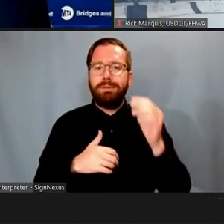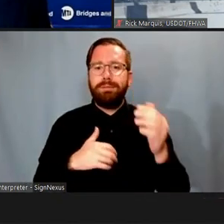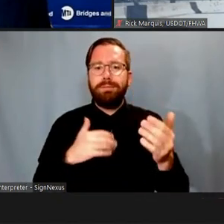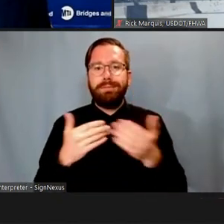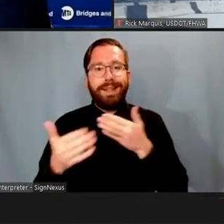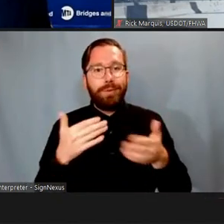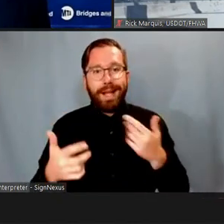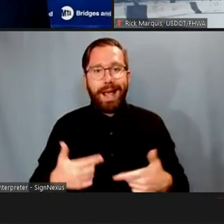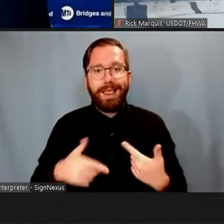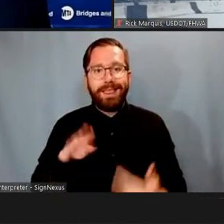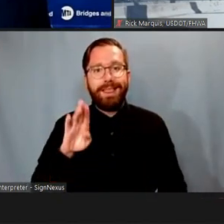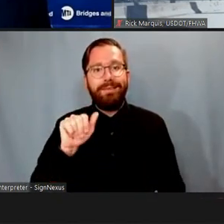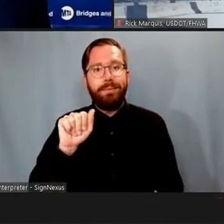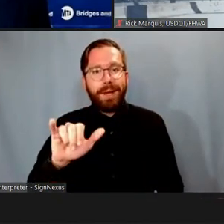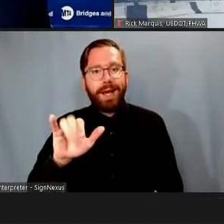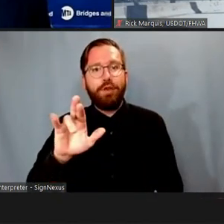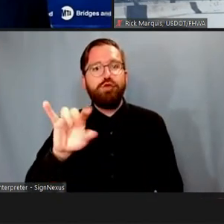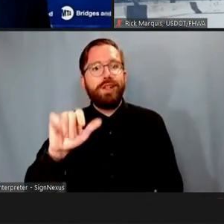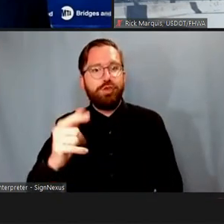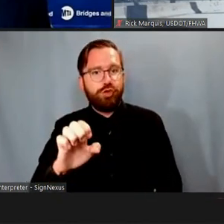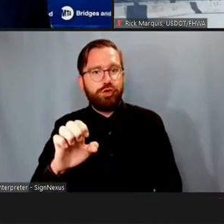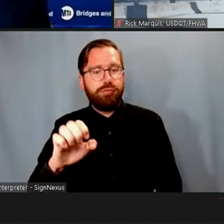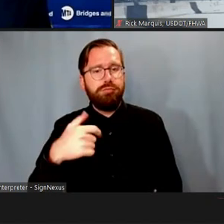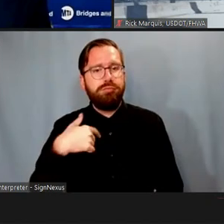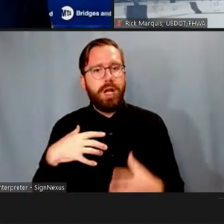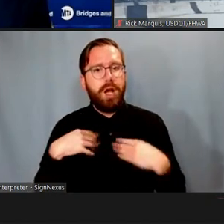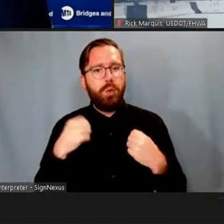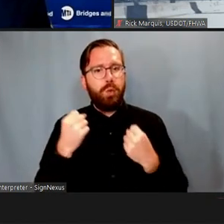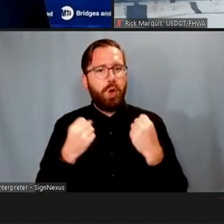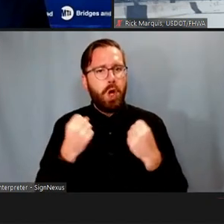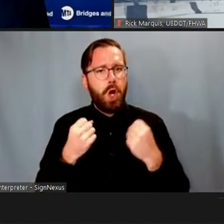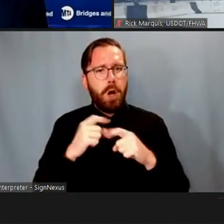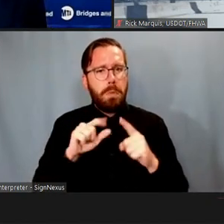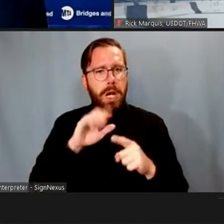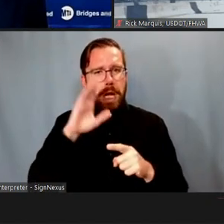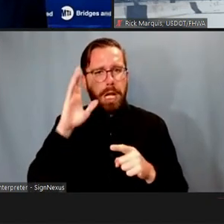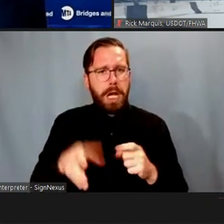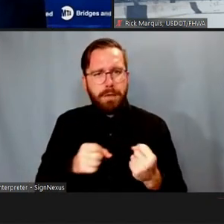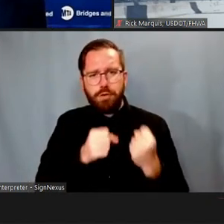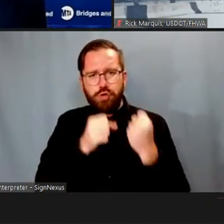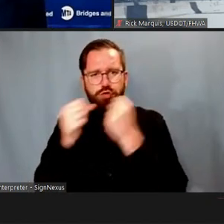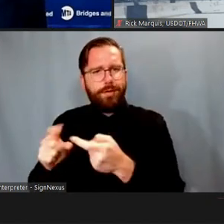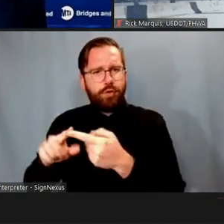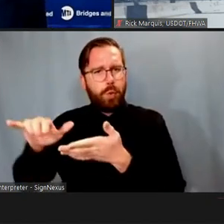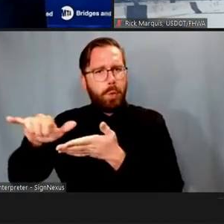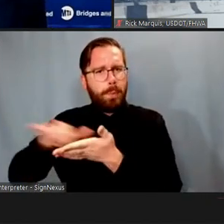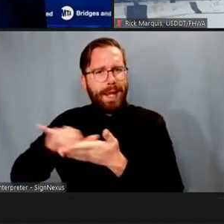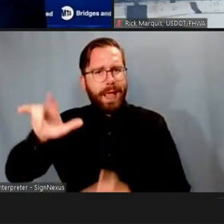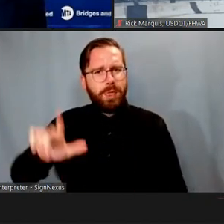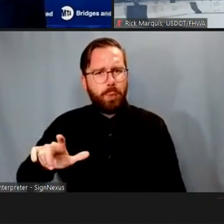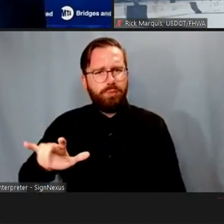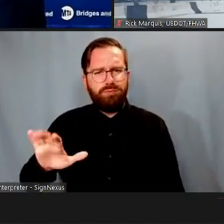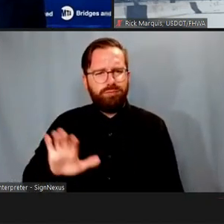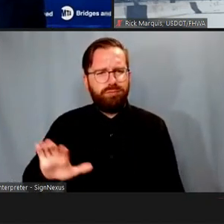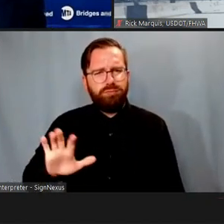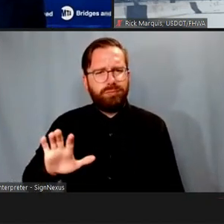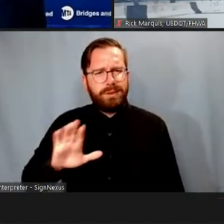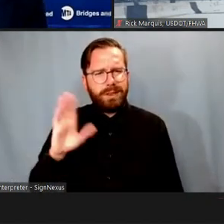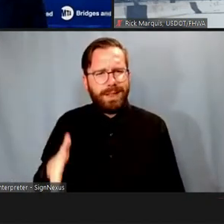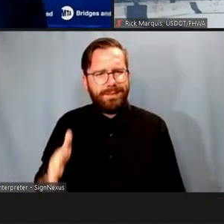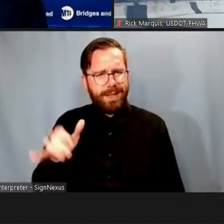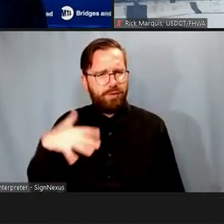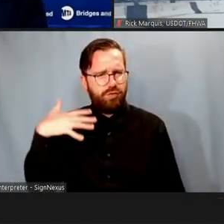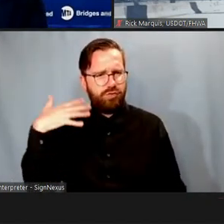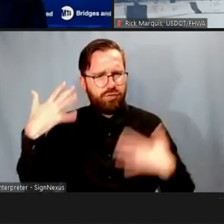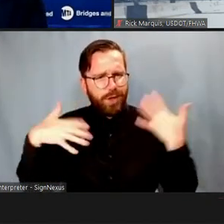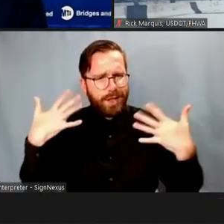ridge i actually own a car um i don't think i've ever driven it into lower manhattan that's a crazy thing to do there's no